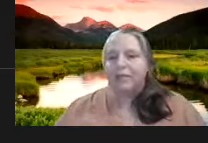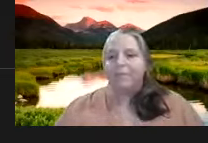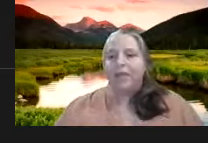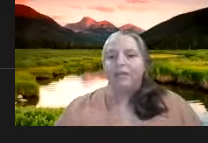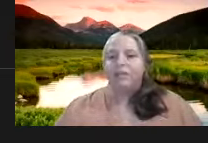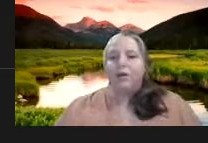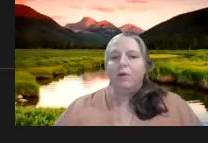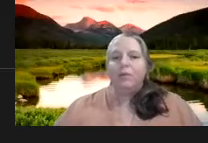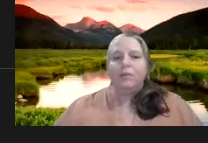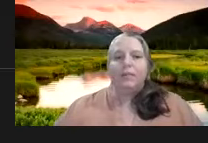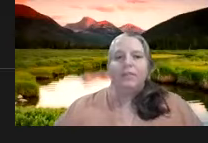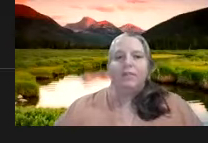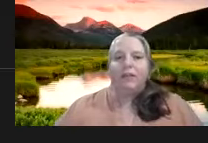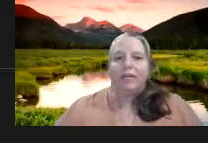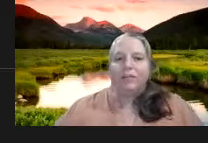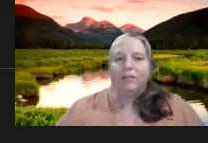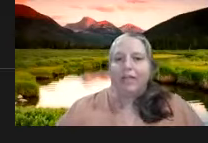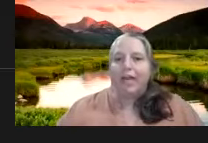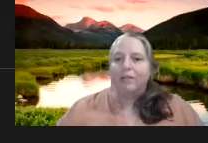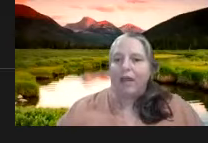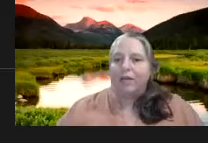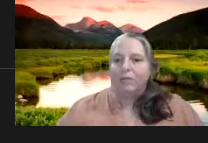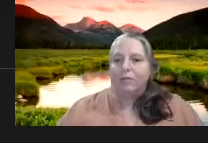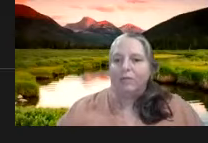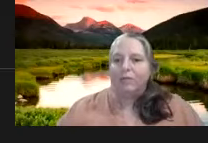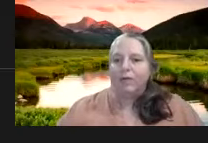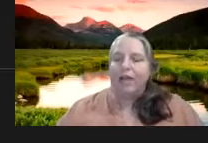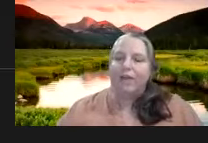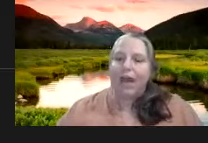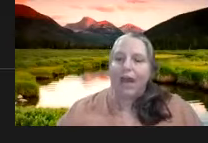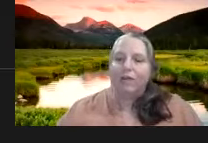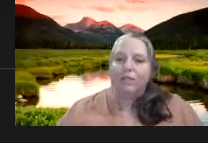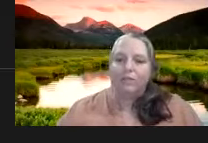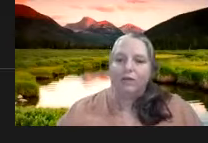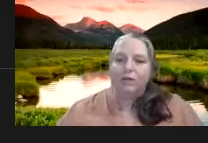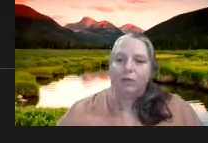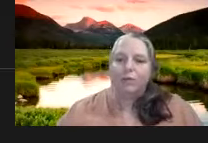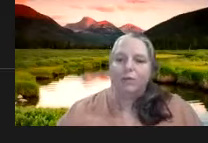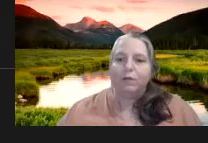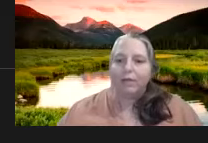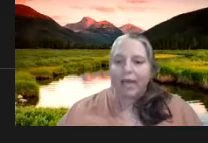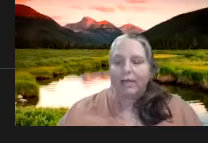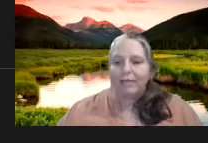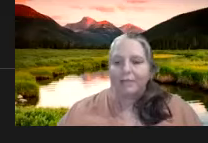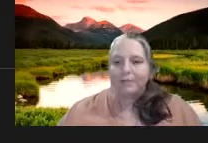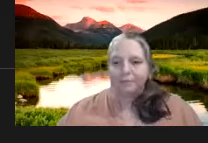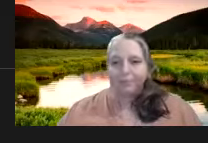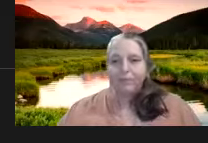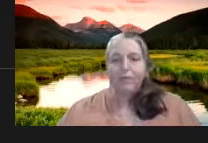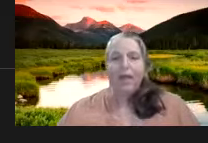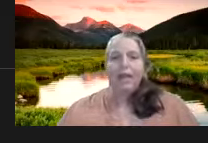11%. And so to me, it's very interesting as we move forward, kind of how the different groups were looking at